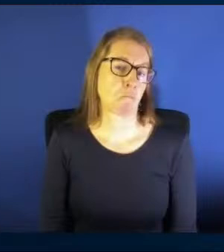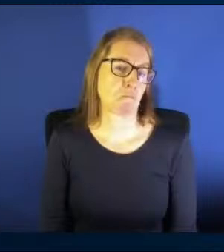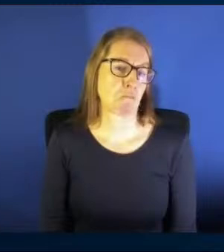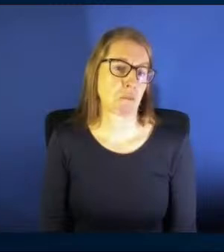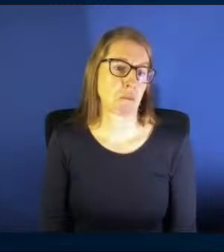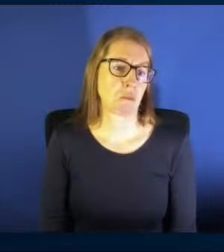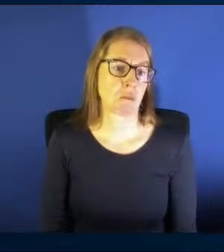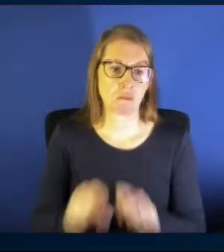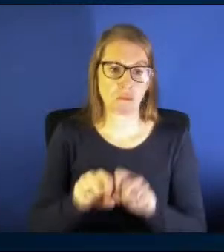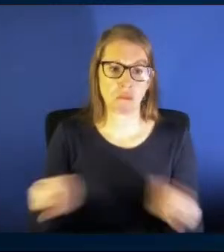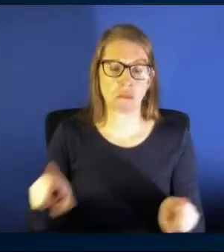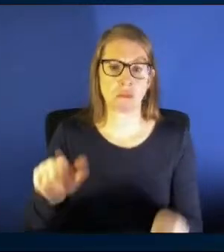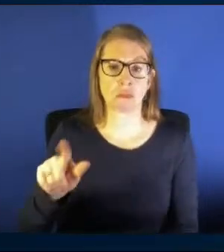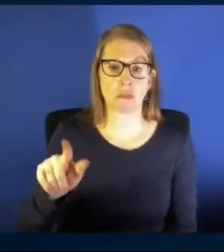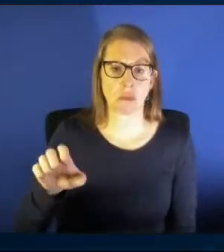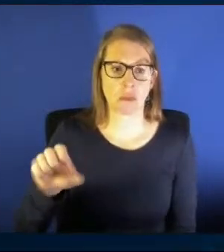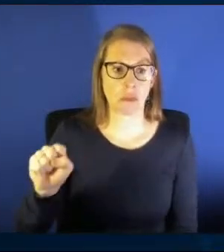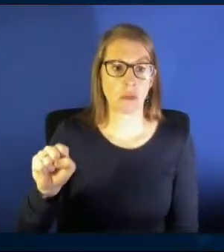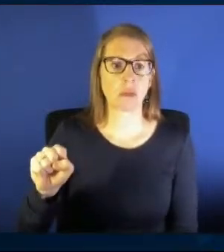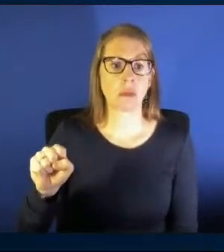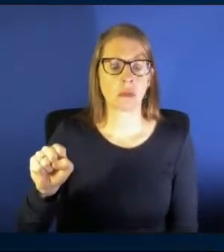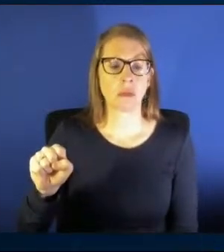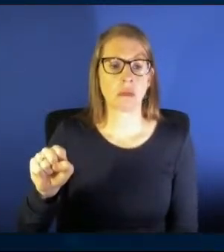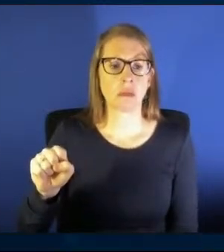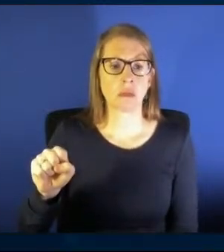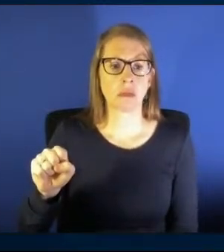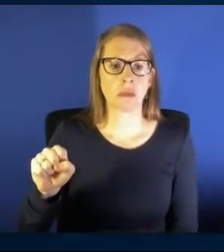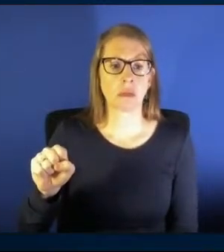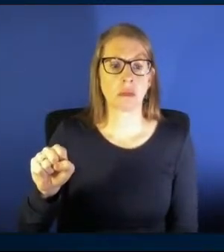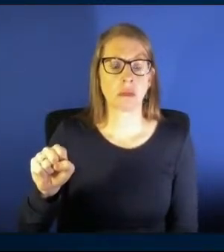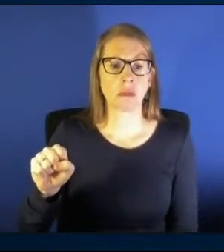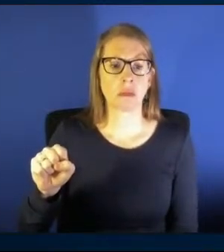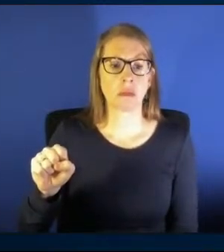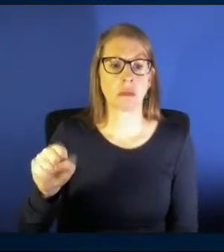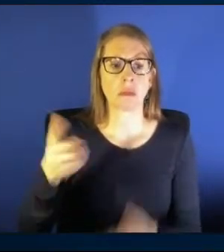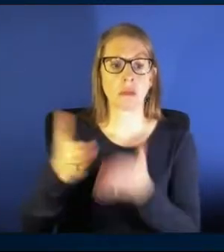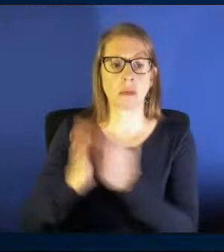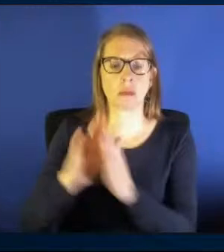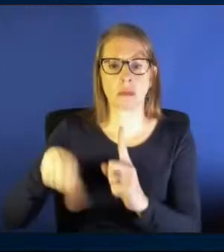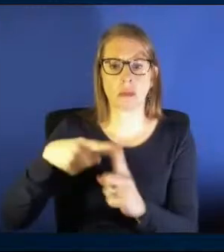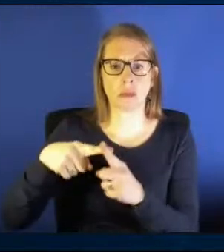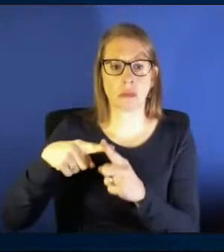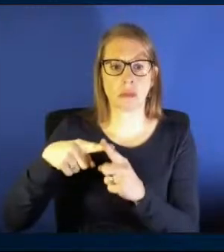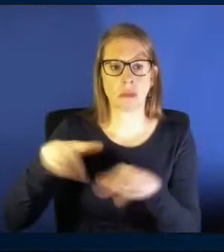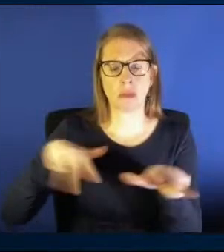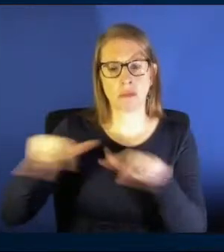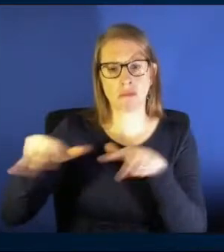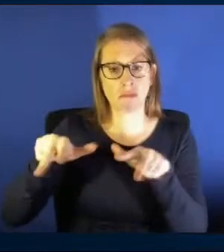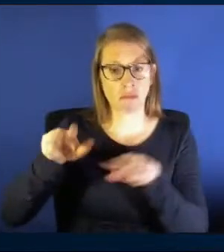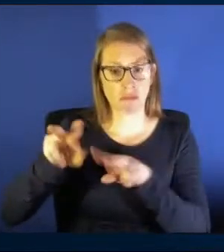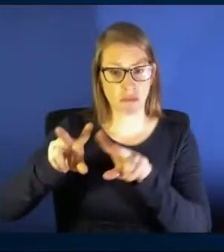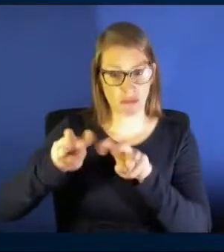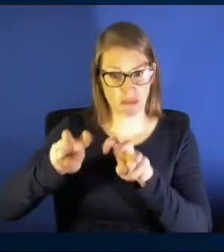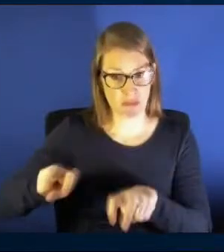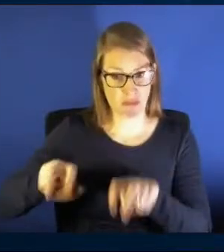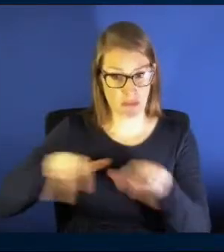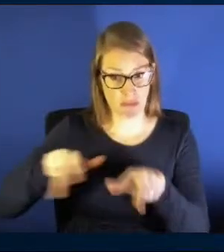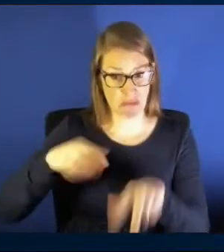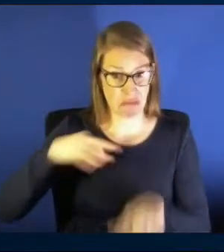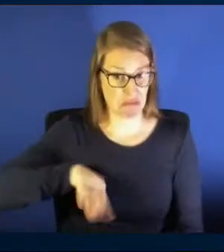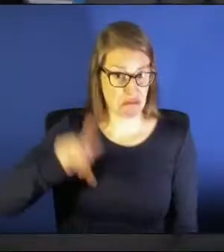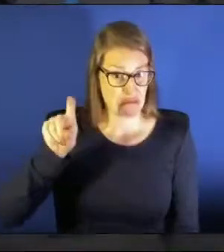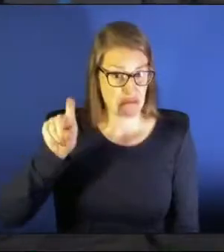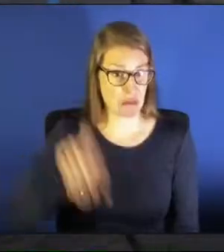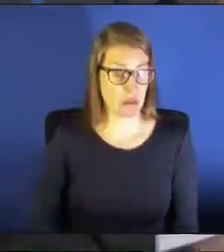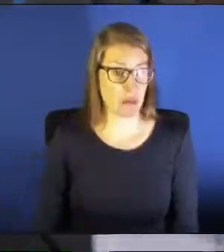Alexis. Oh, Yeah, a good just ask question. This about is from walking. Bruce. Is it evaluating walking beneficial at all?